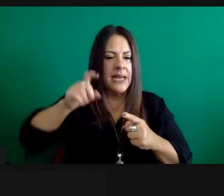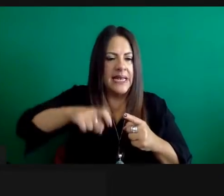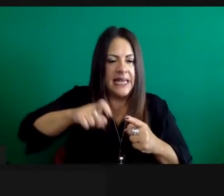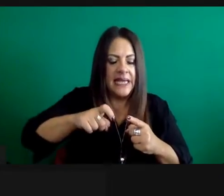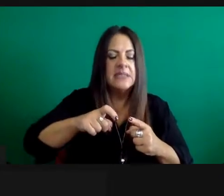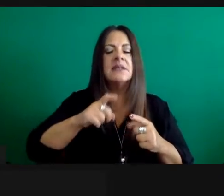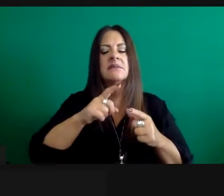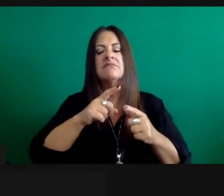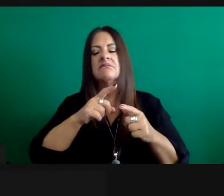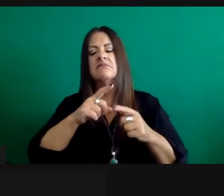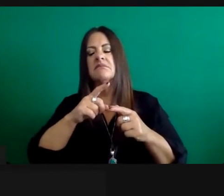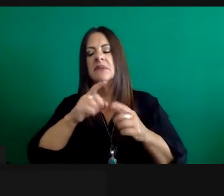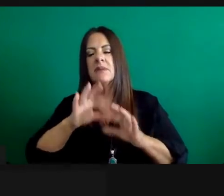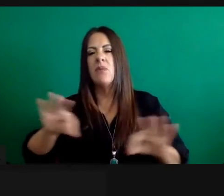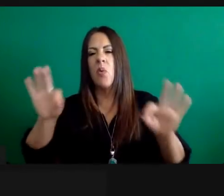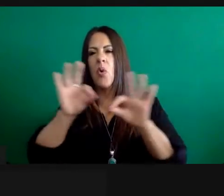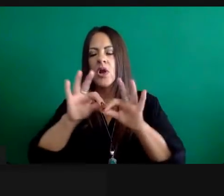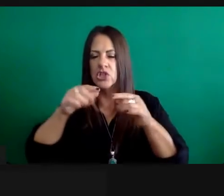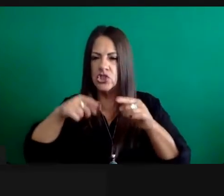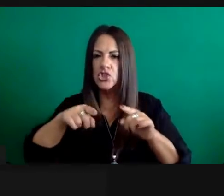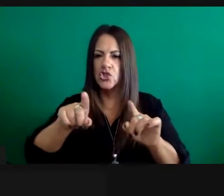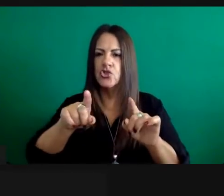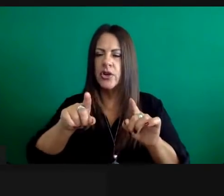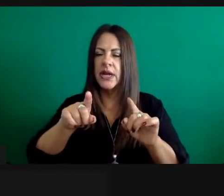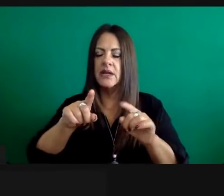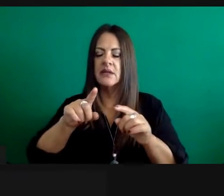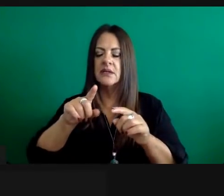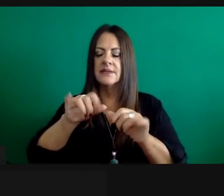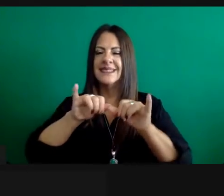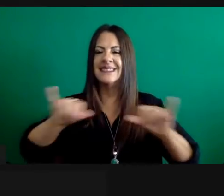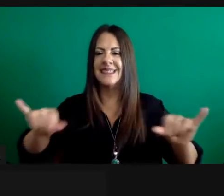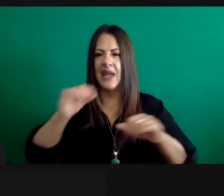of over this period of the regional stay-at-home order.